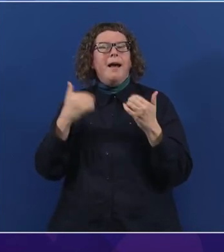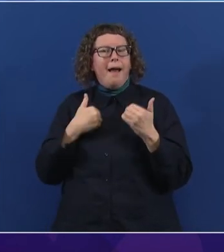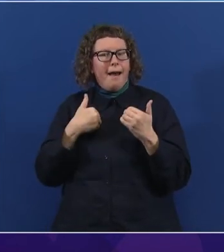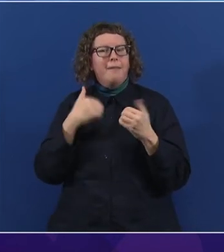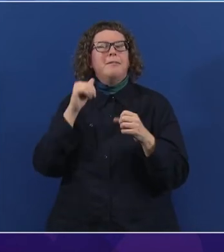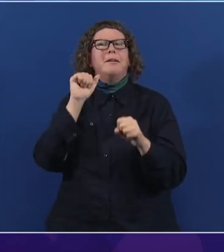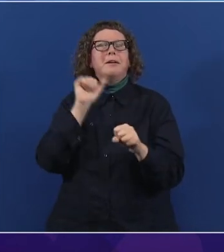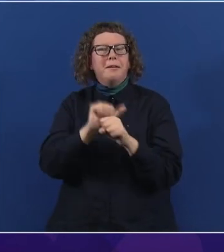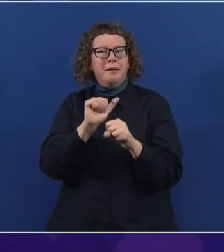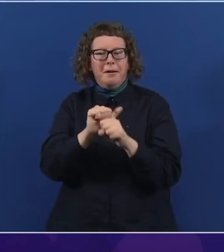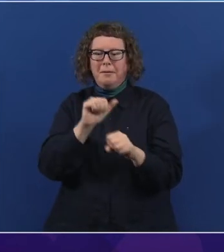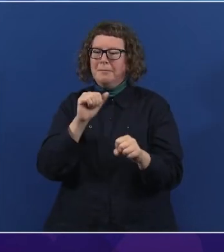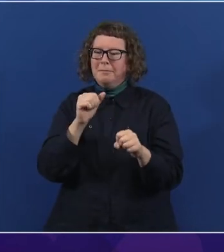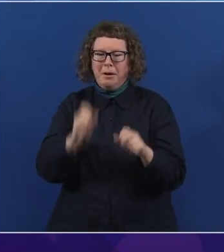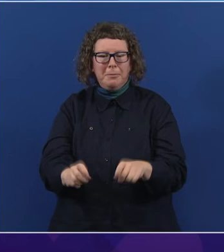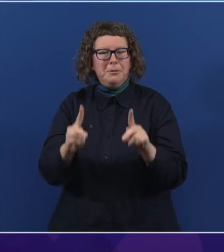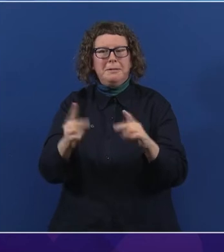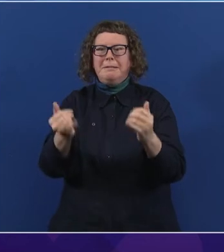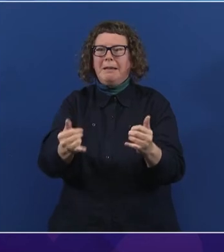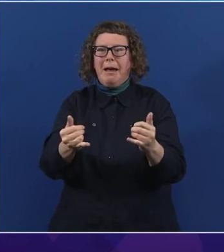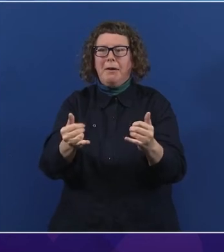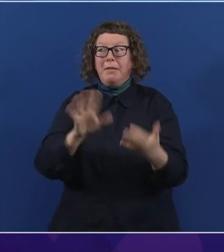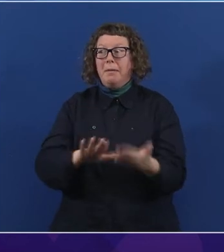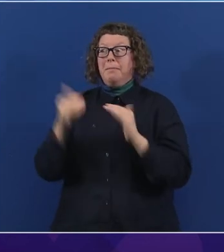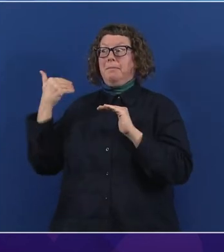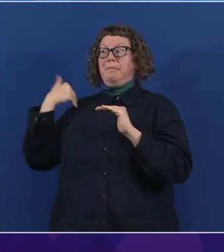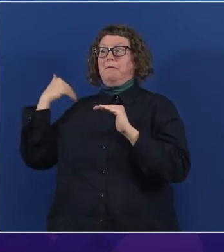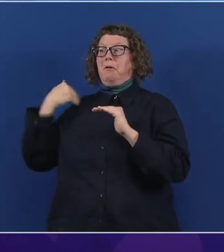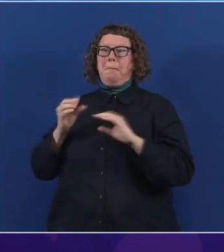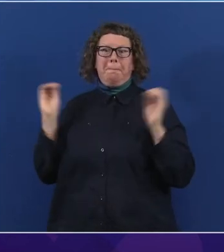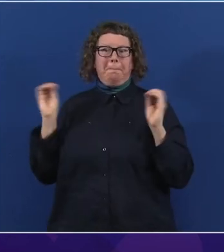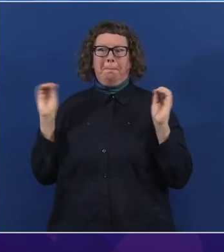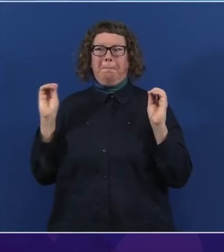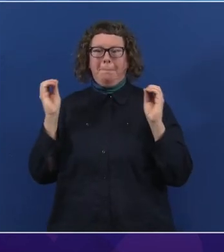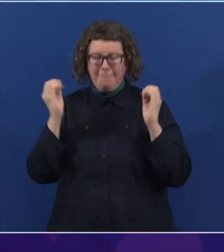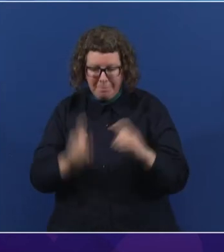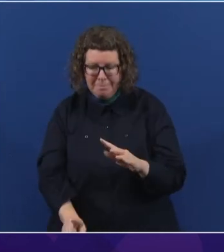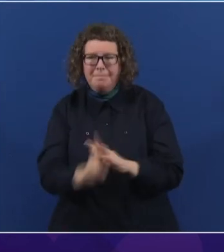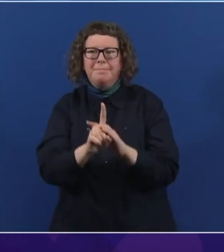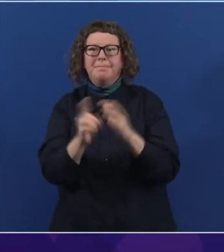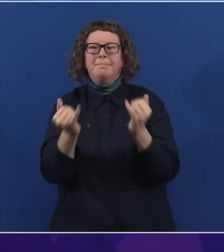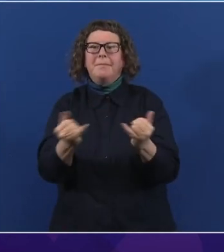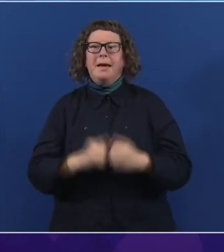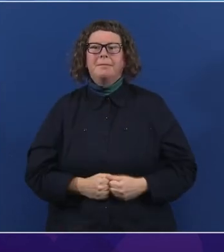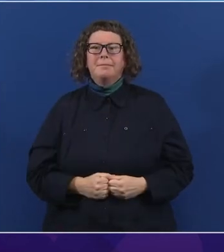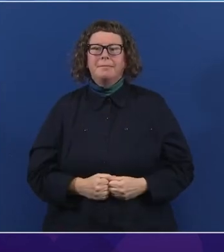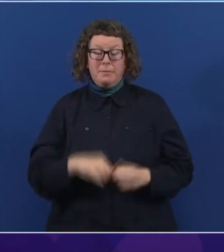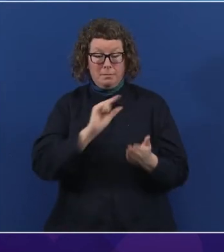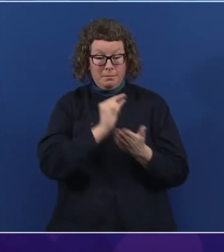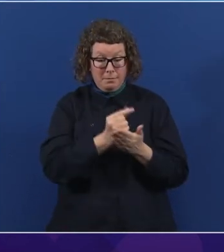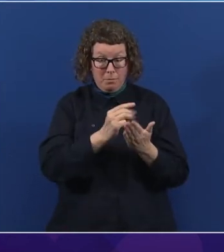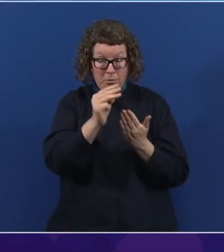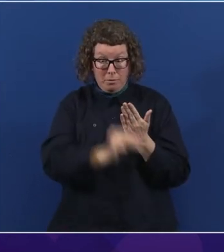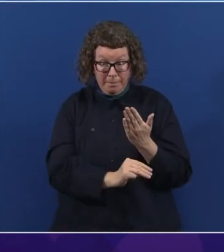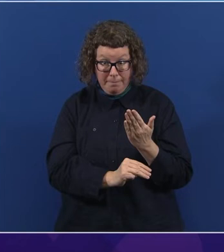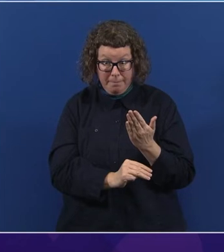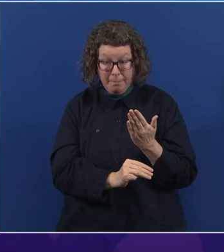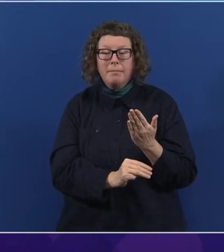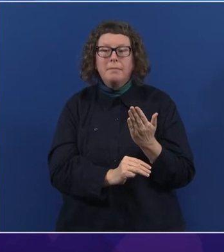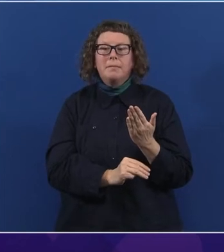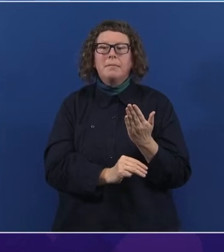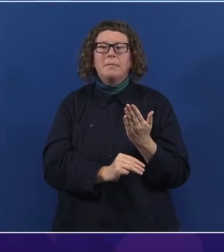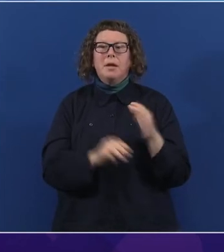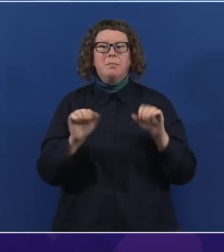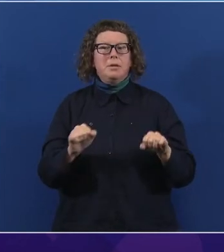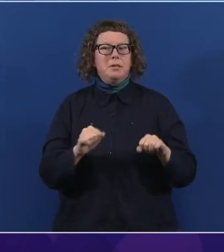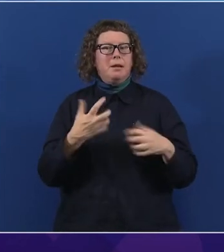now not seen in this province in quite some time. You are coming out of your programs to a potentially